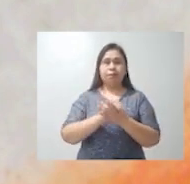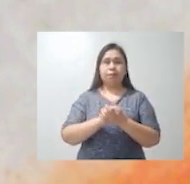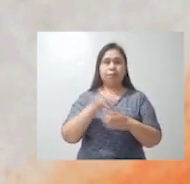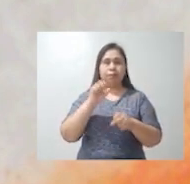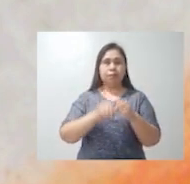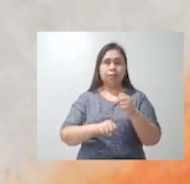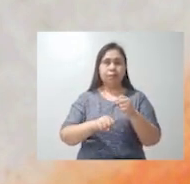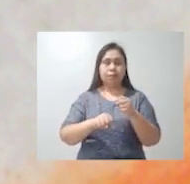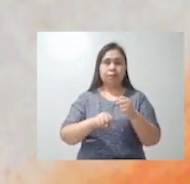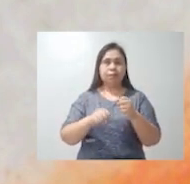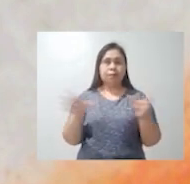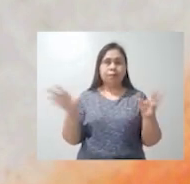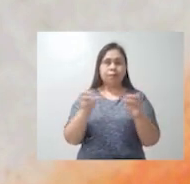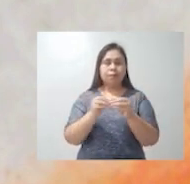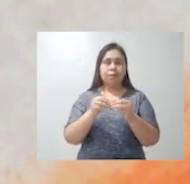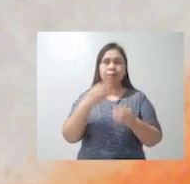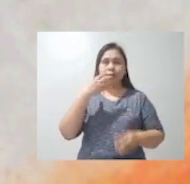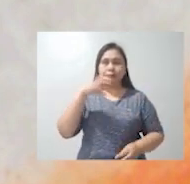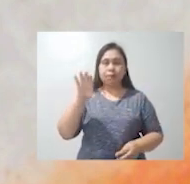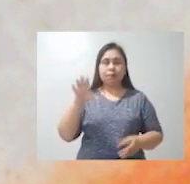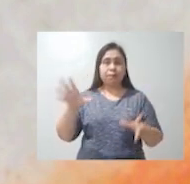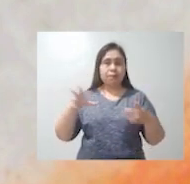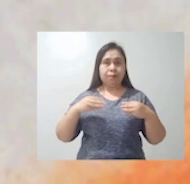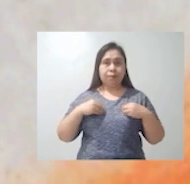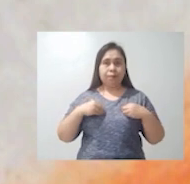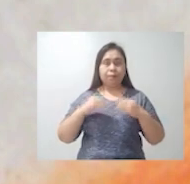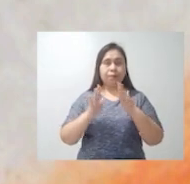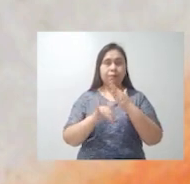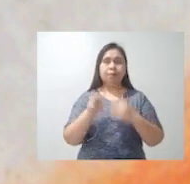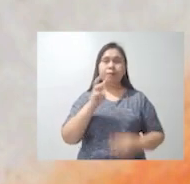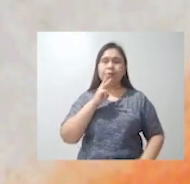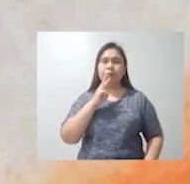water. Why do you think so, Fernandino Tins?